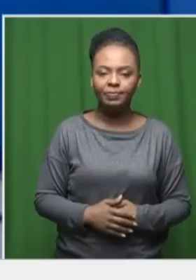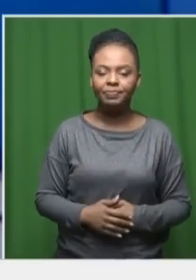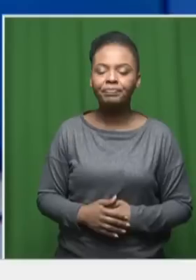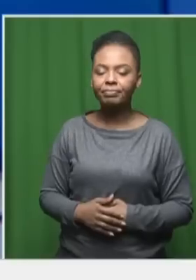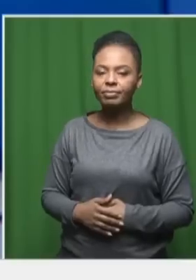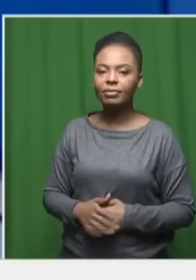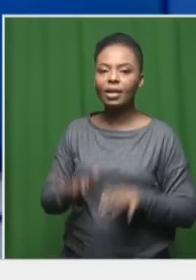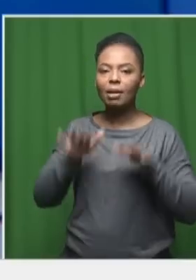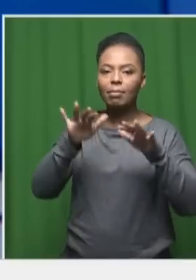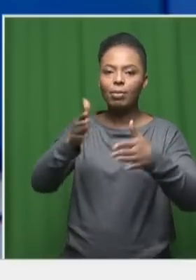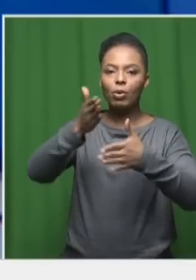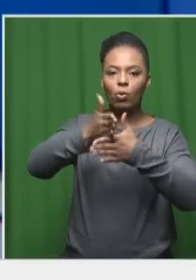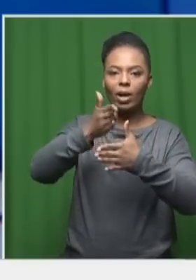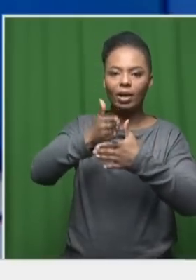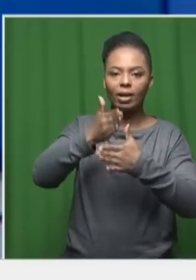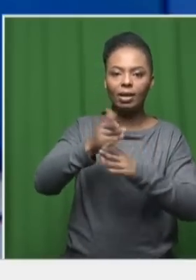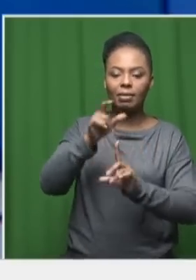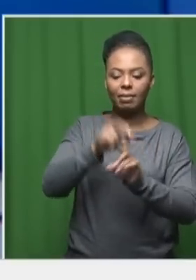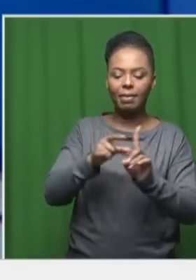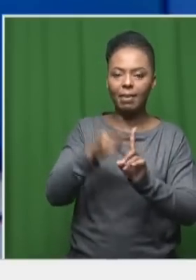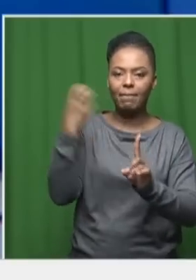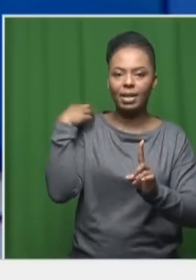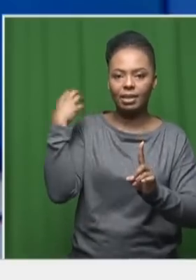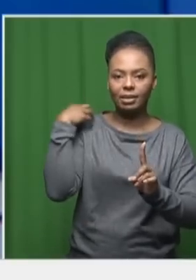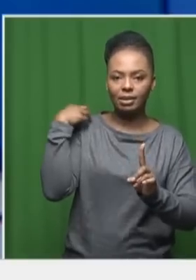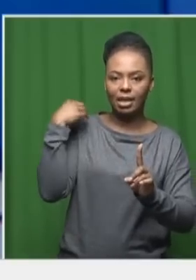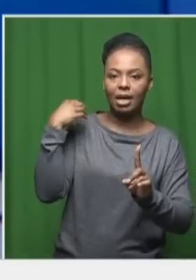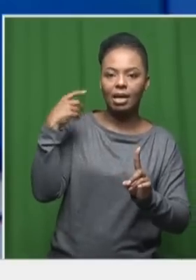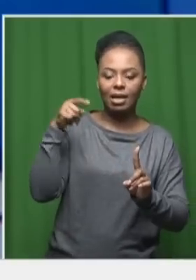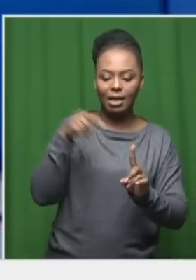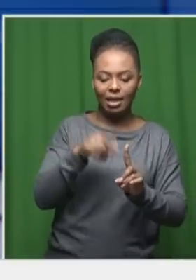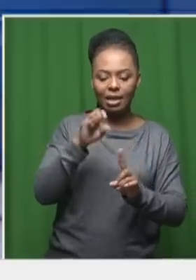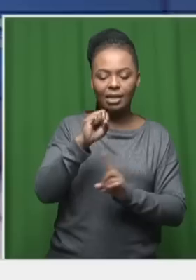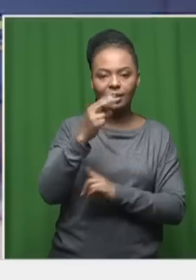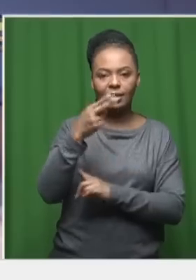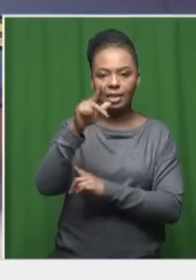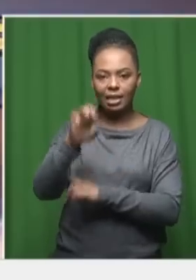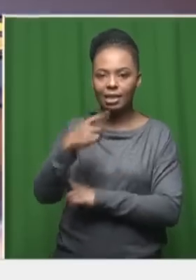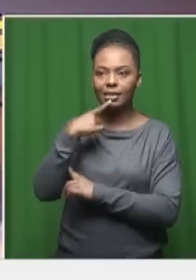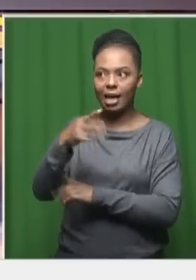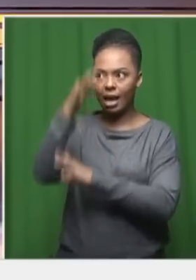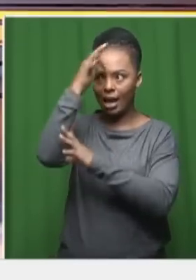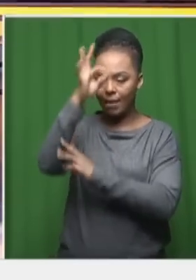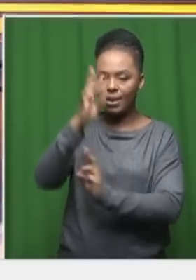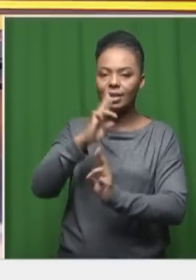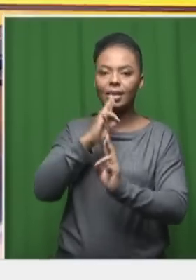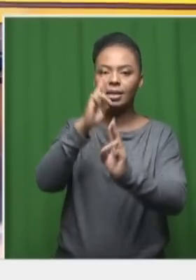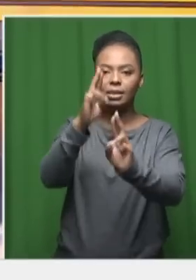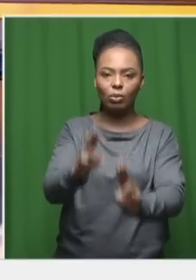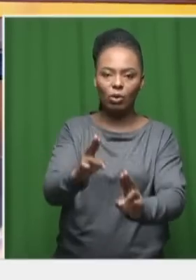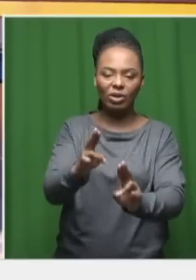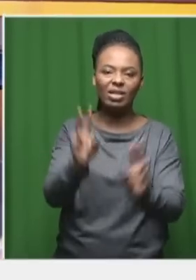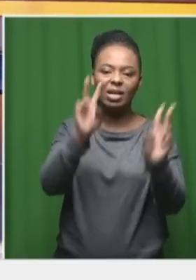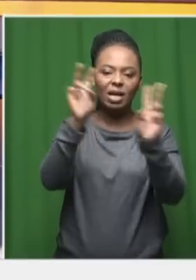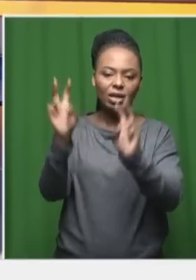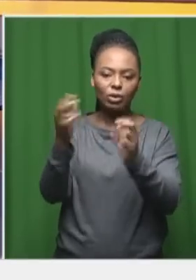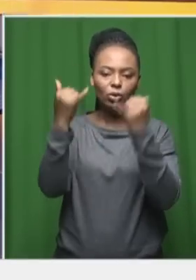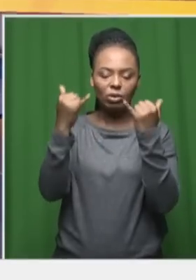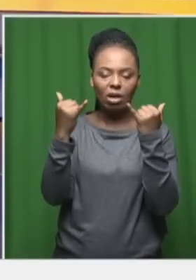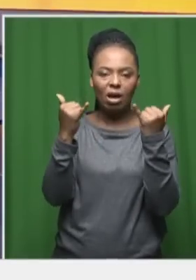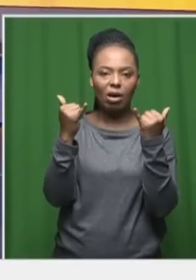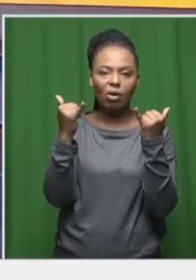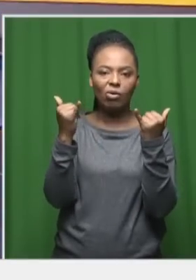Works, Minister Sihle Zikalala, that government will respond to this latest brouhaha